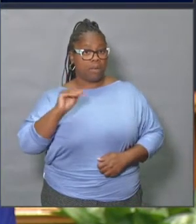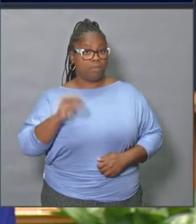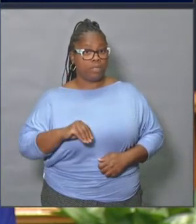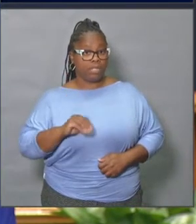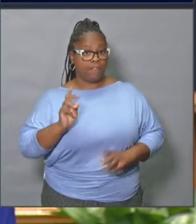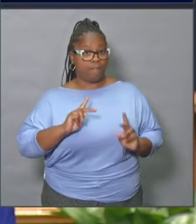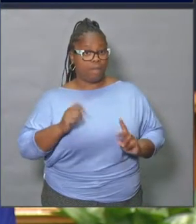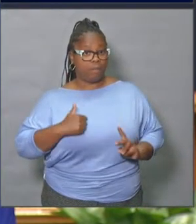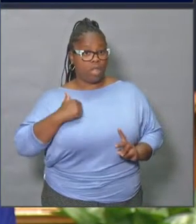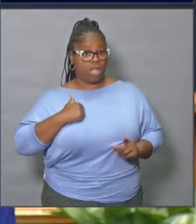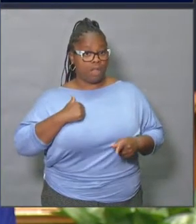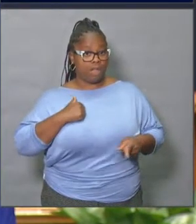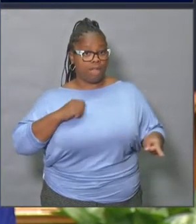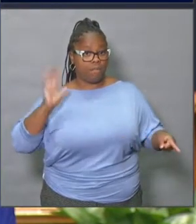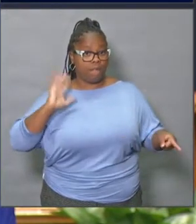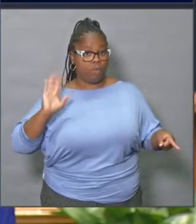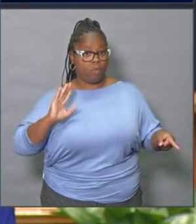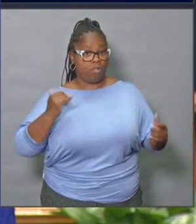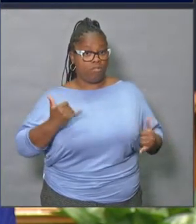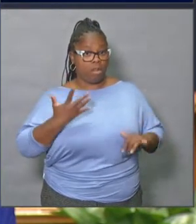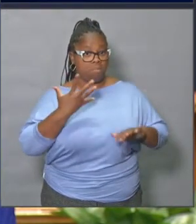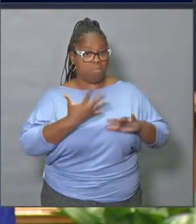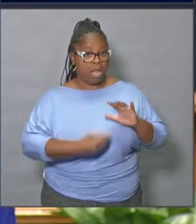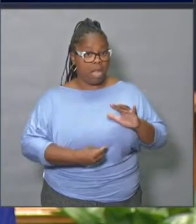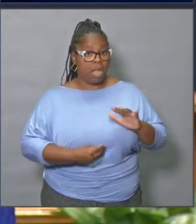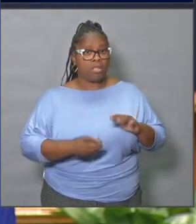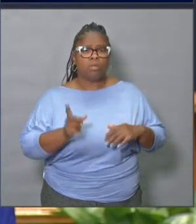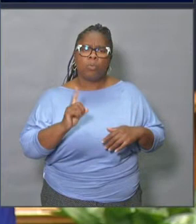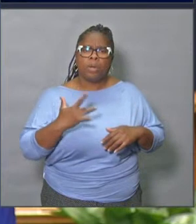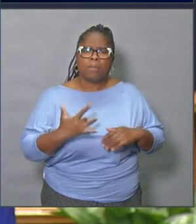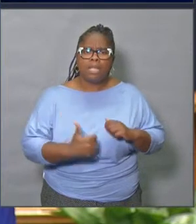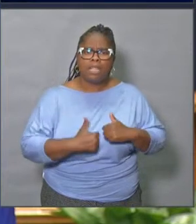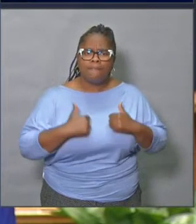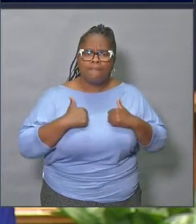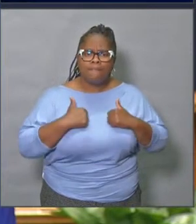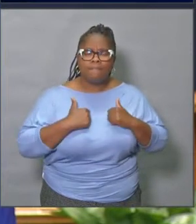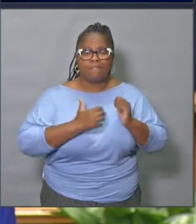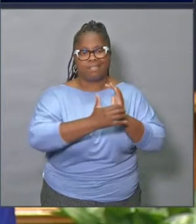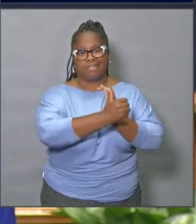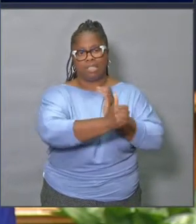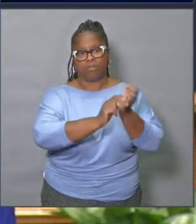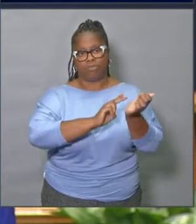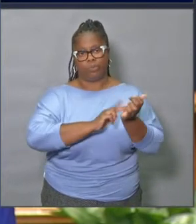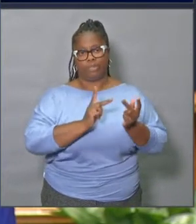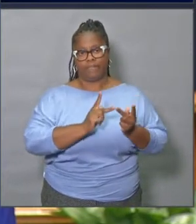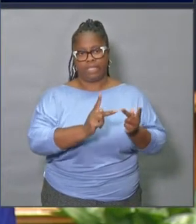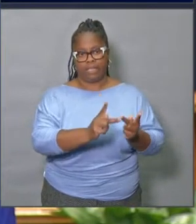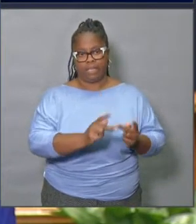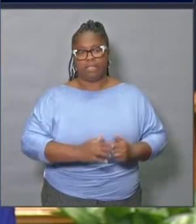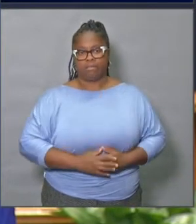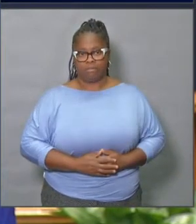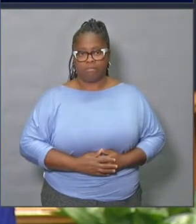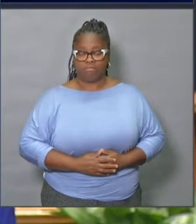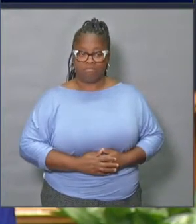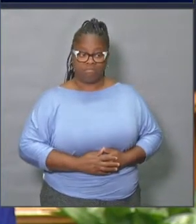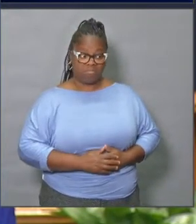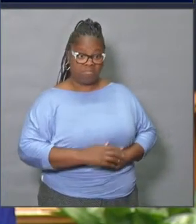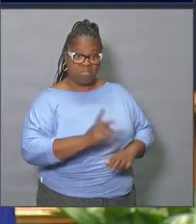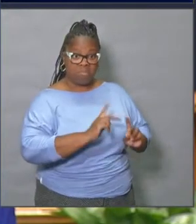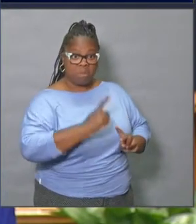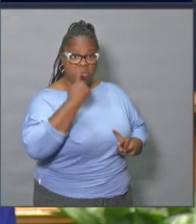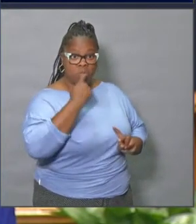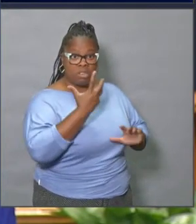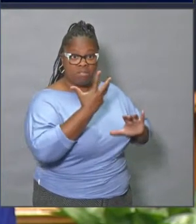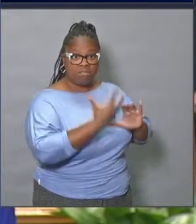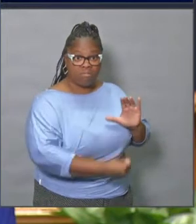in institutional settings and passed away did reside in our skilled nursing facilities. And to the families of the people